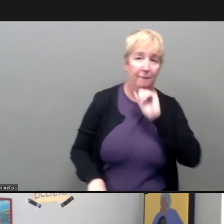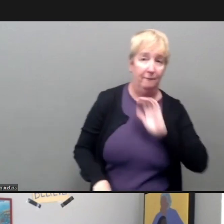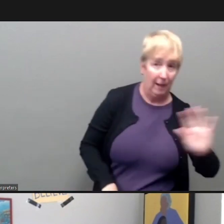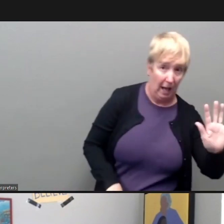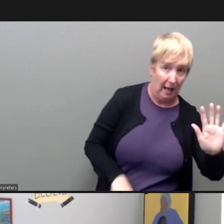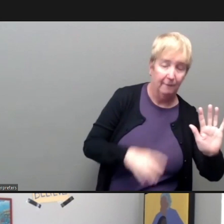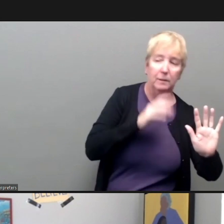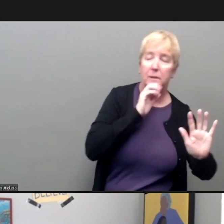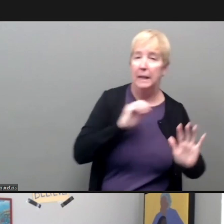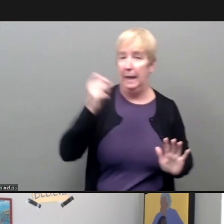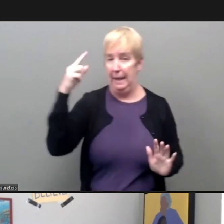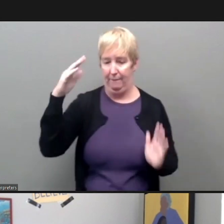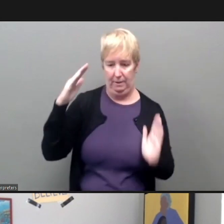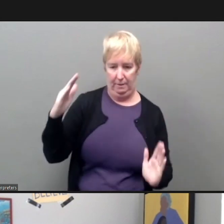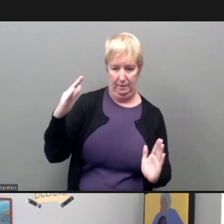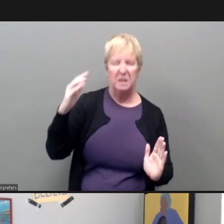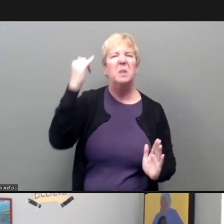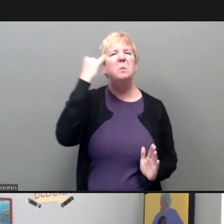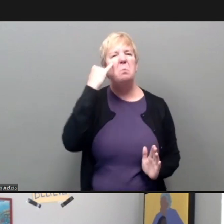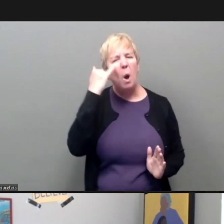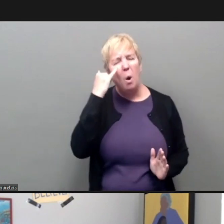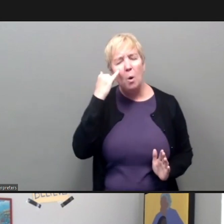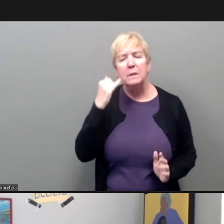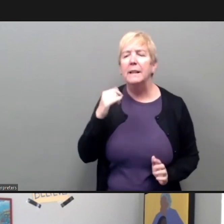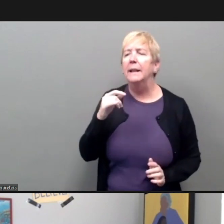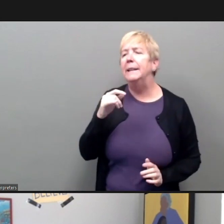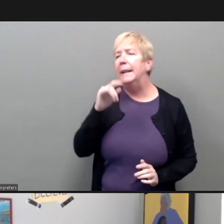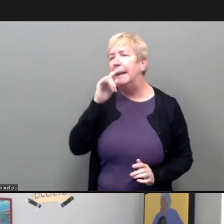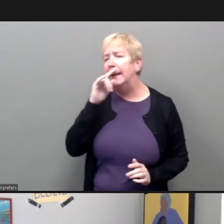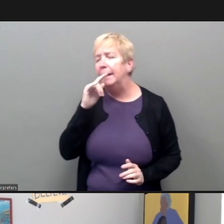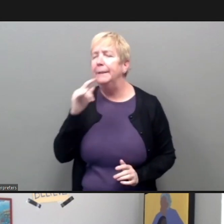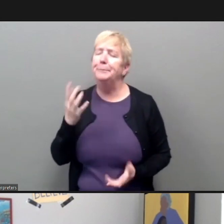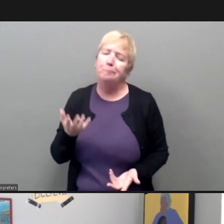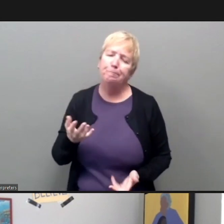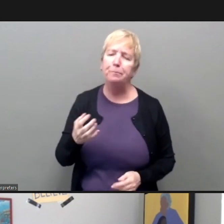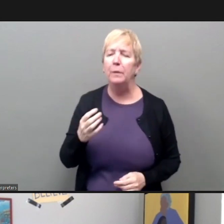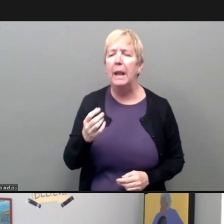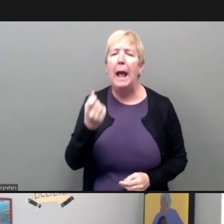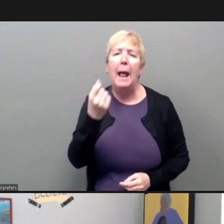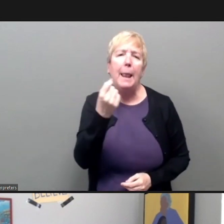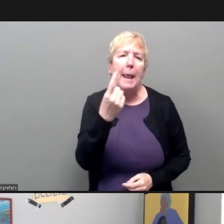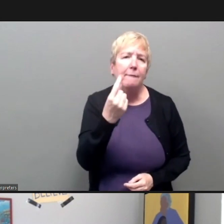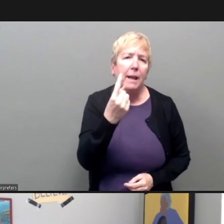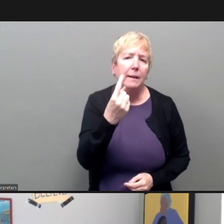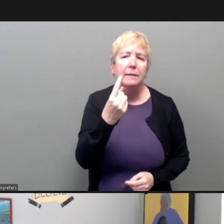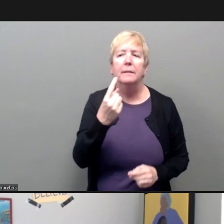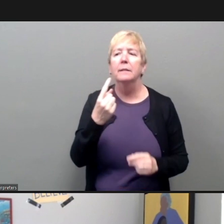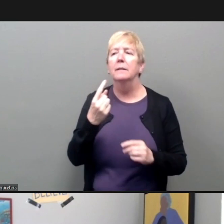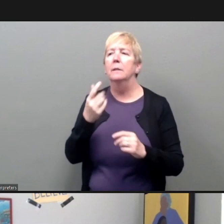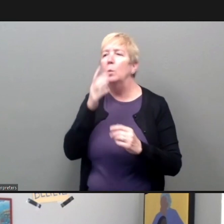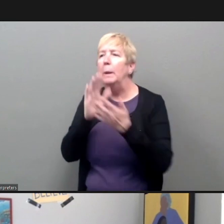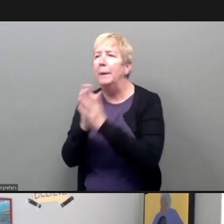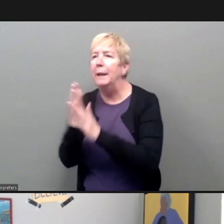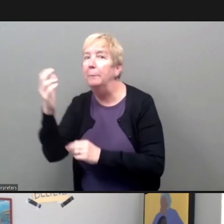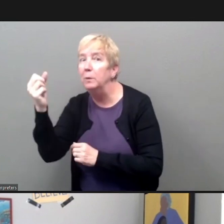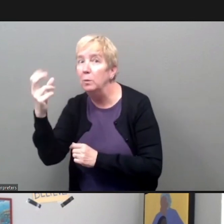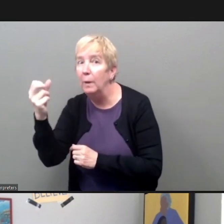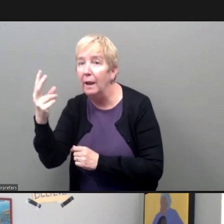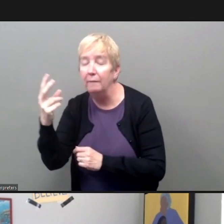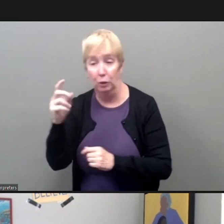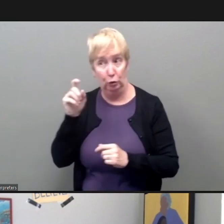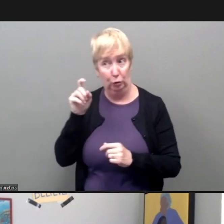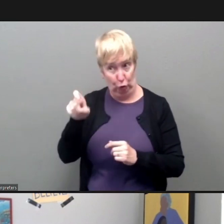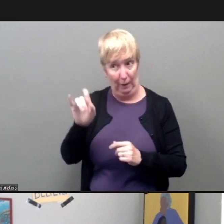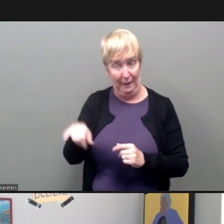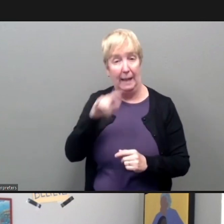if someone has a child who's almost 12 or will turn 12 in between doses, that they should still stick with the smaller dose,